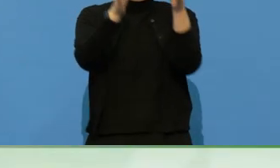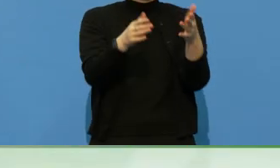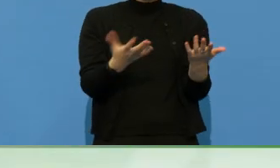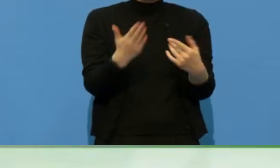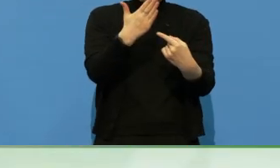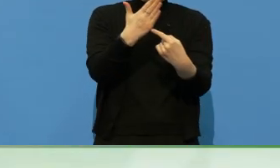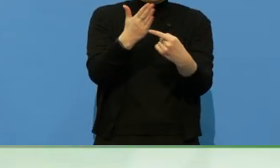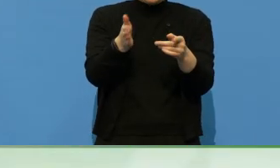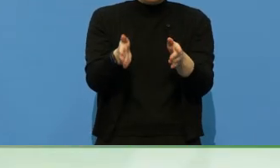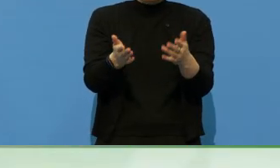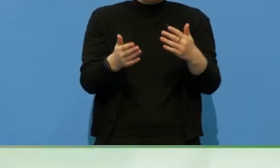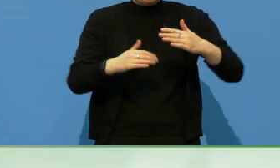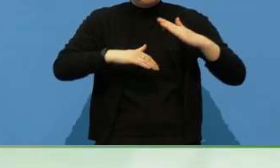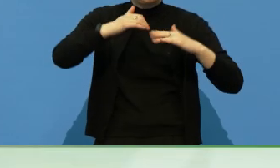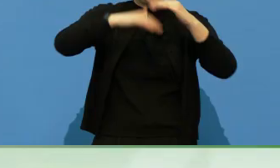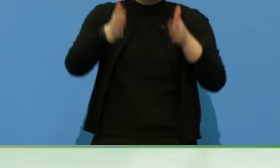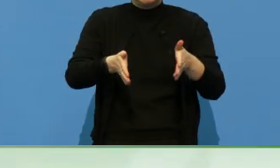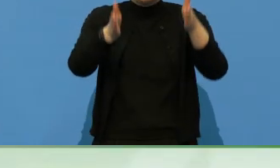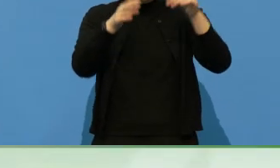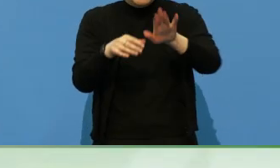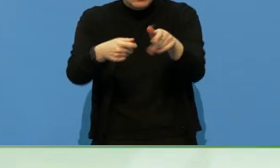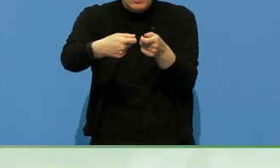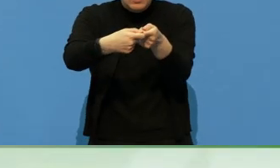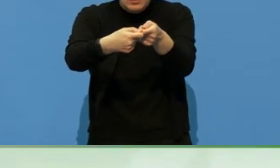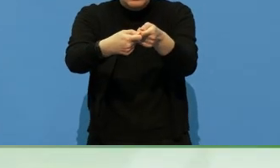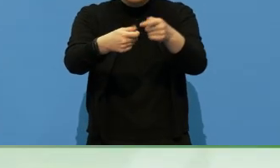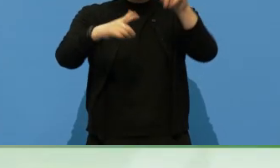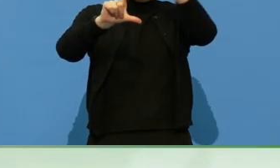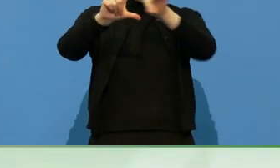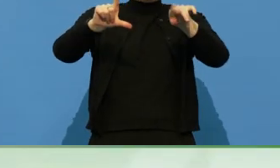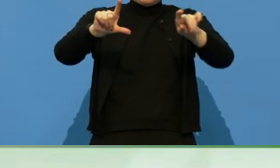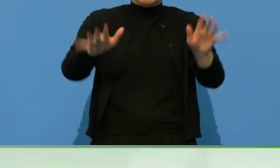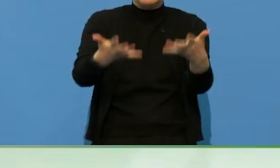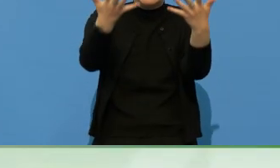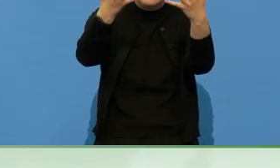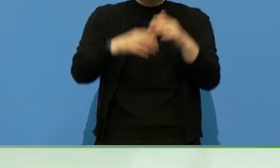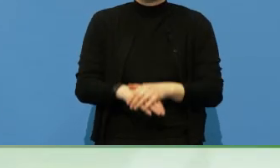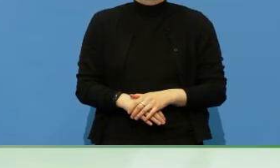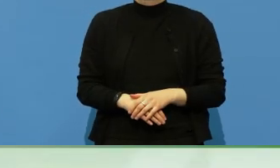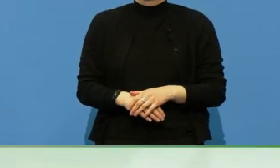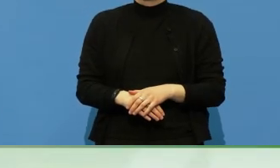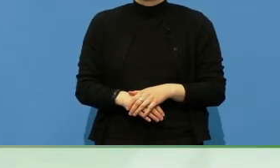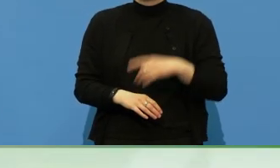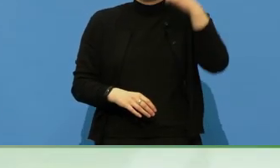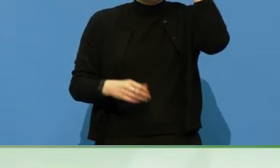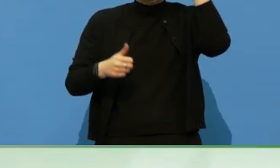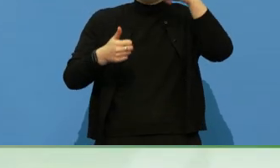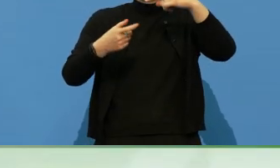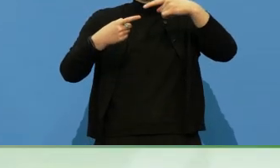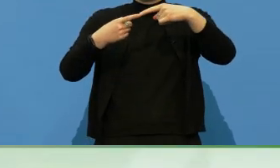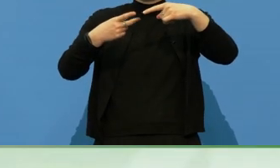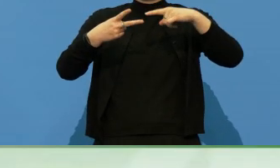something. Of course, the second one was expenses. So the answer was